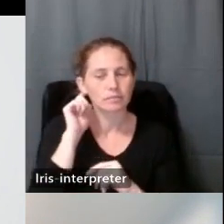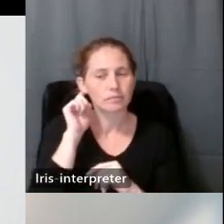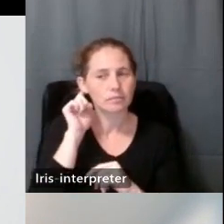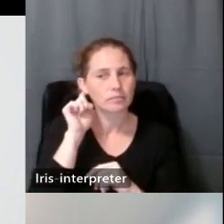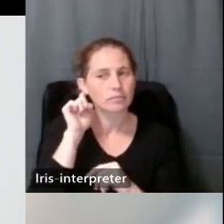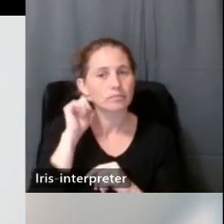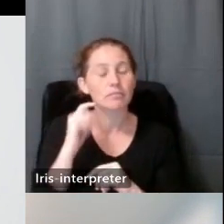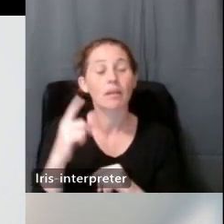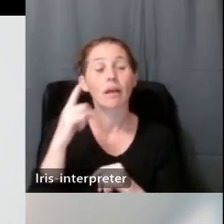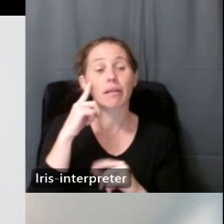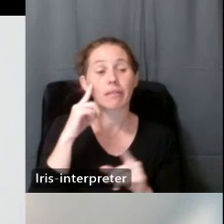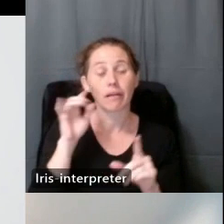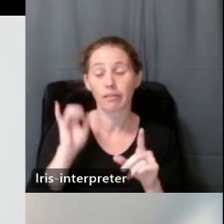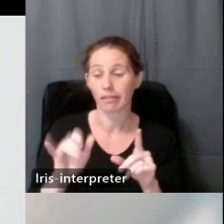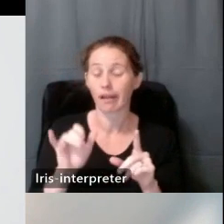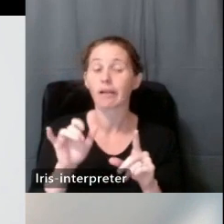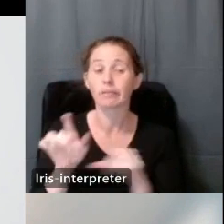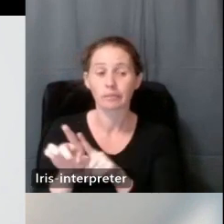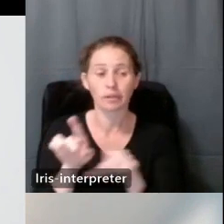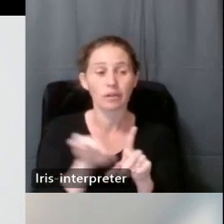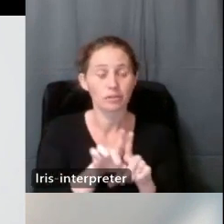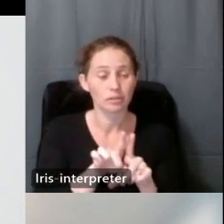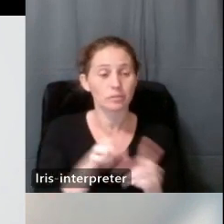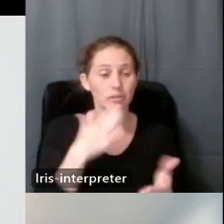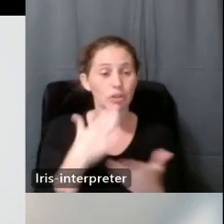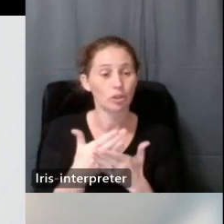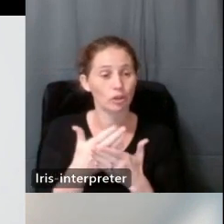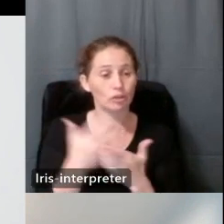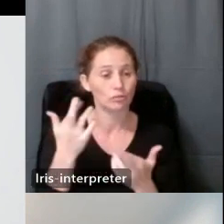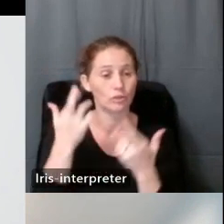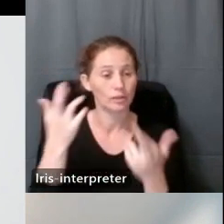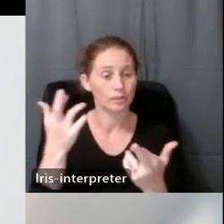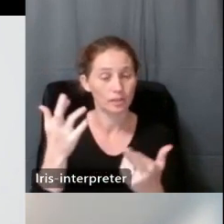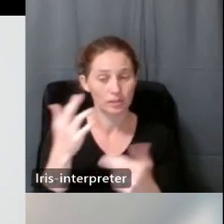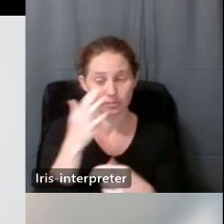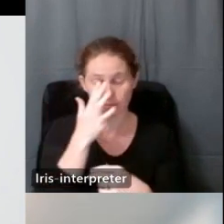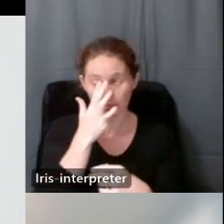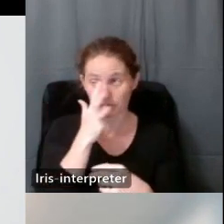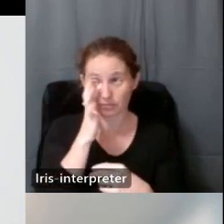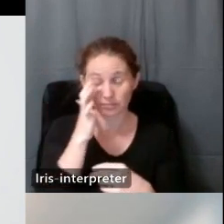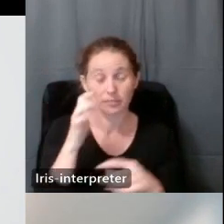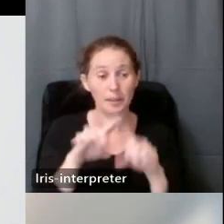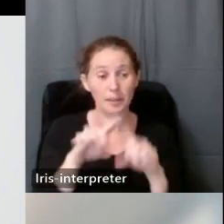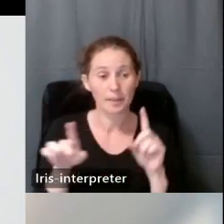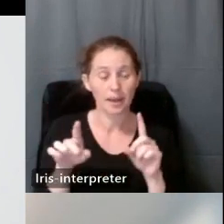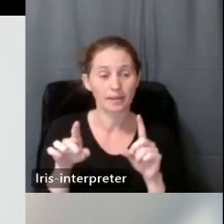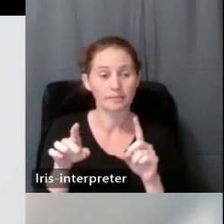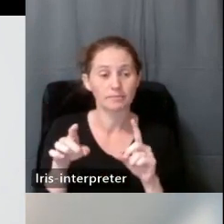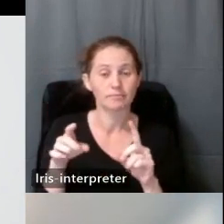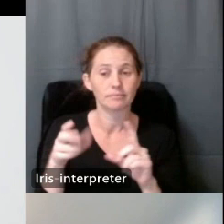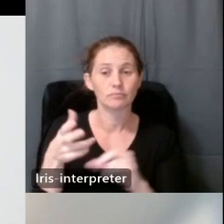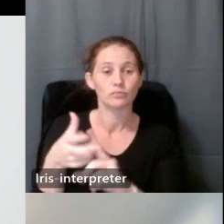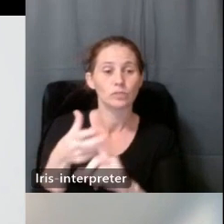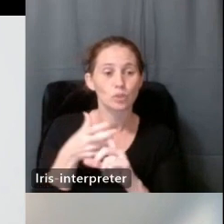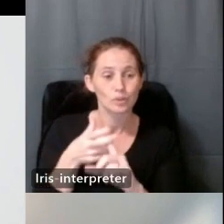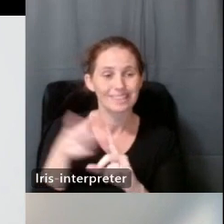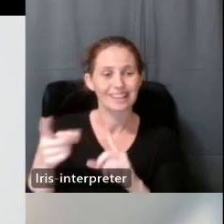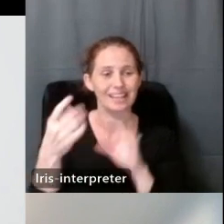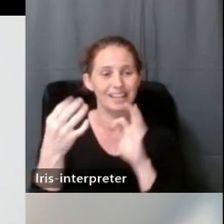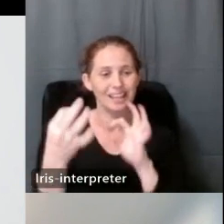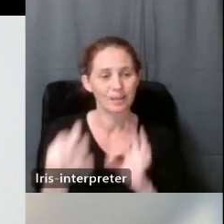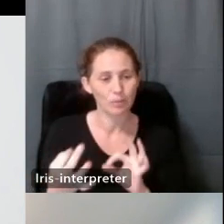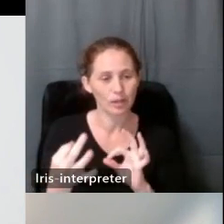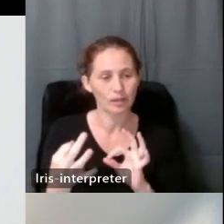I think that would also be a good recommendation, but definitely soliciting the